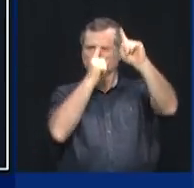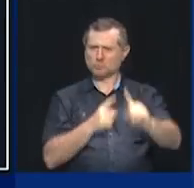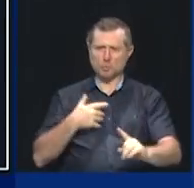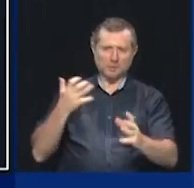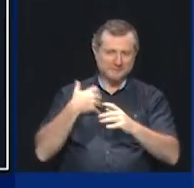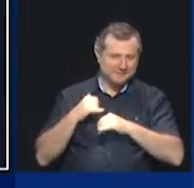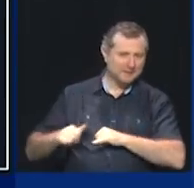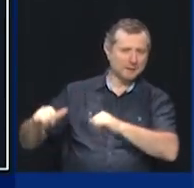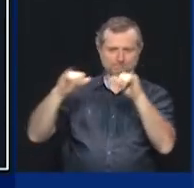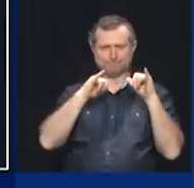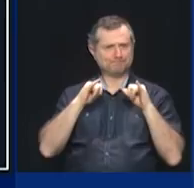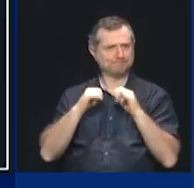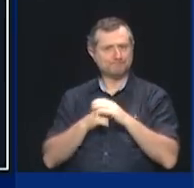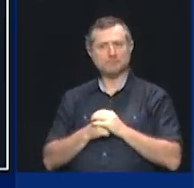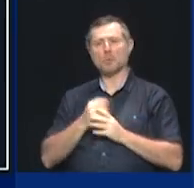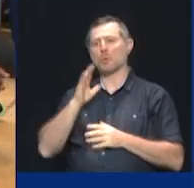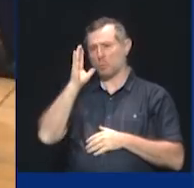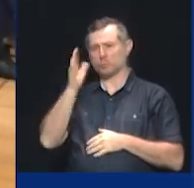do.